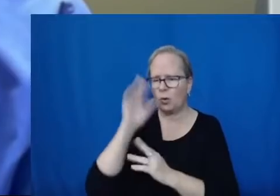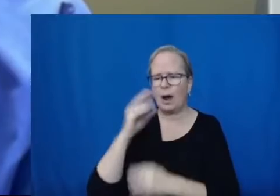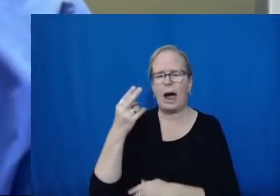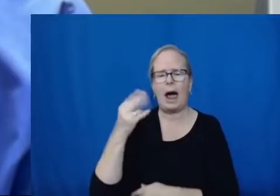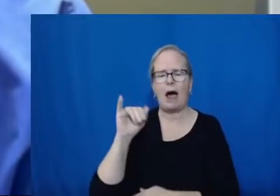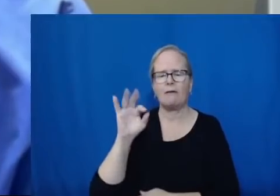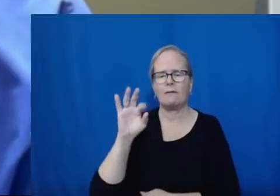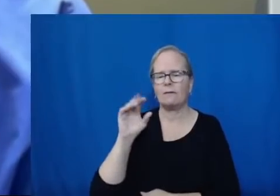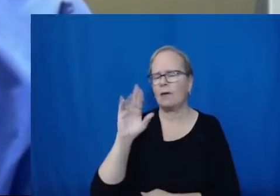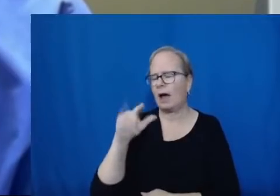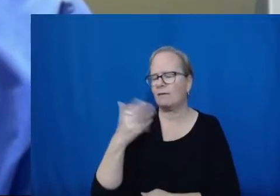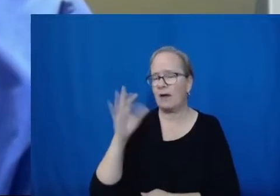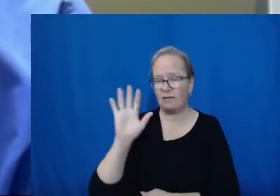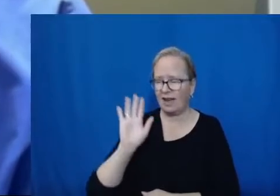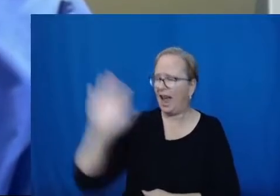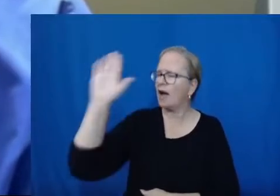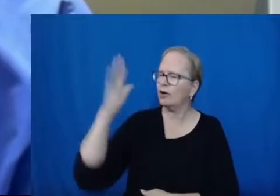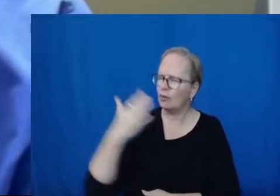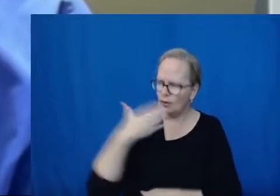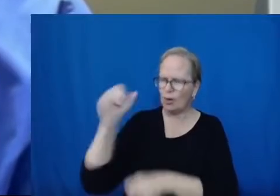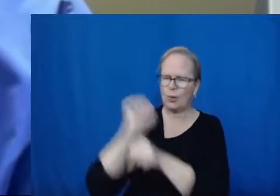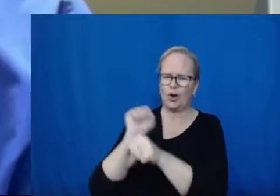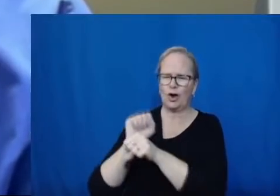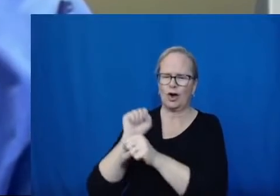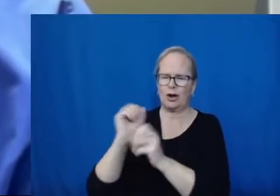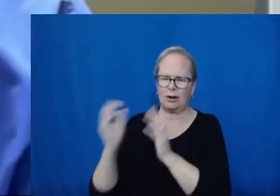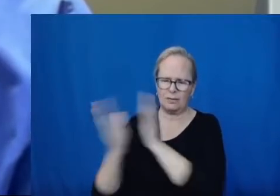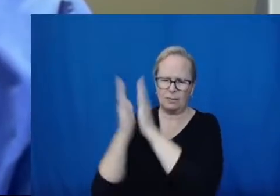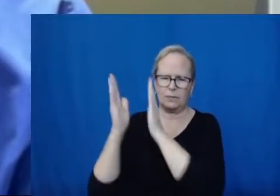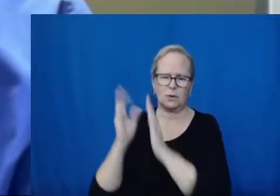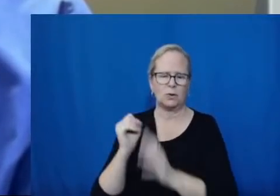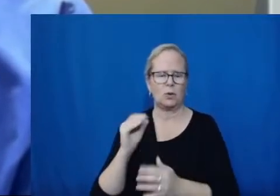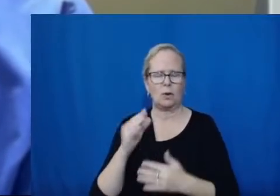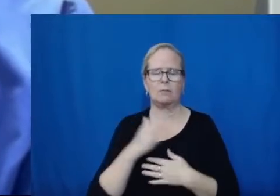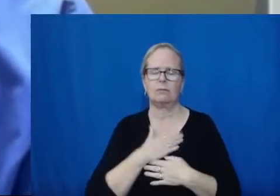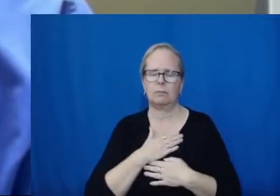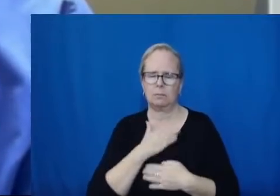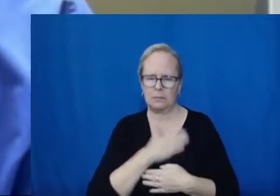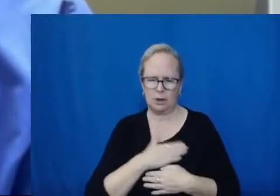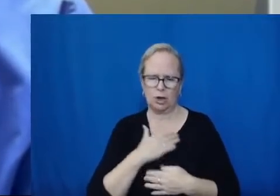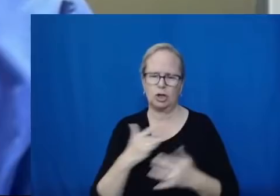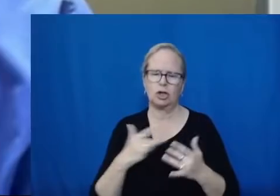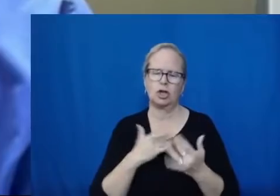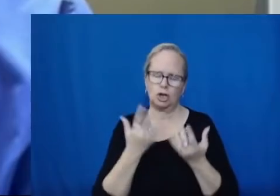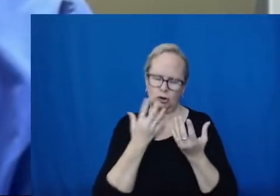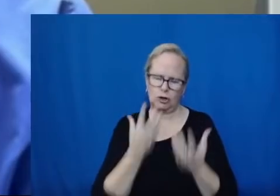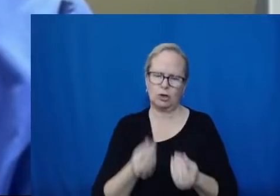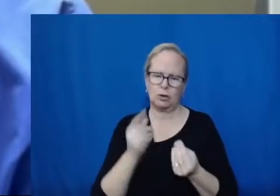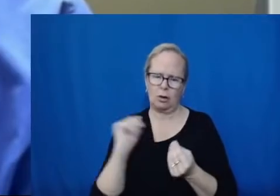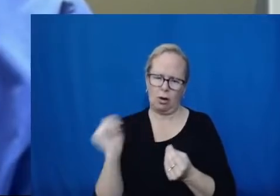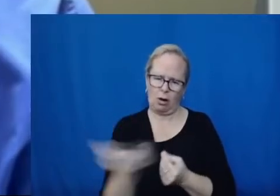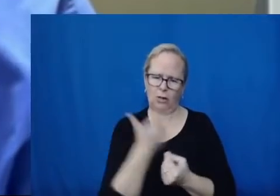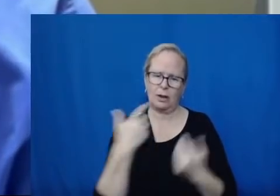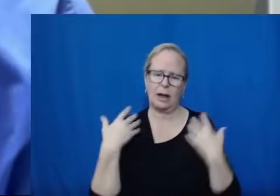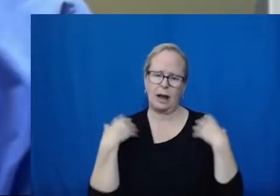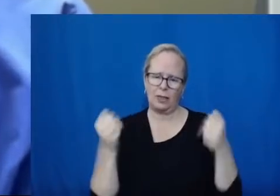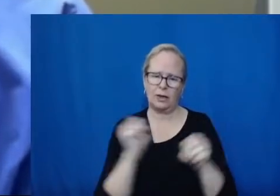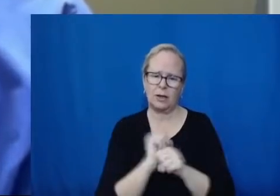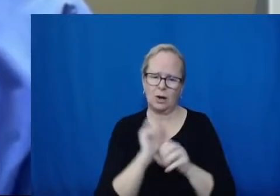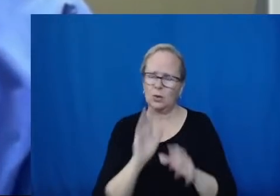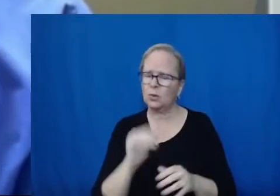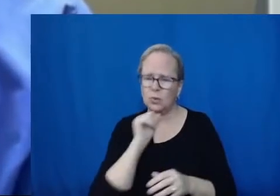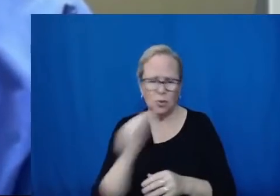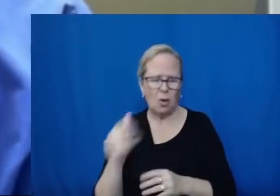worker. Also, please be considerate of all the healthcare workers, and don't break